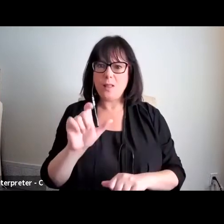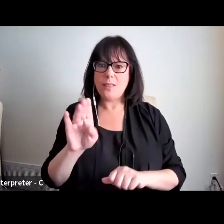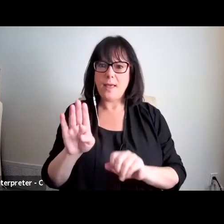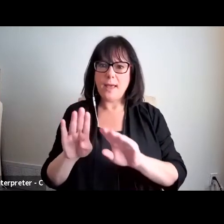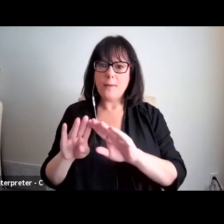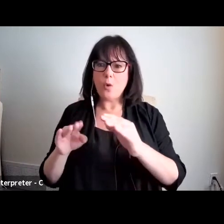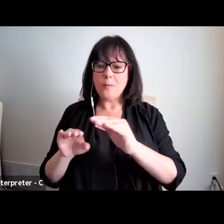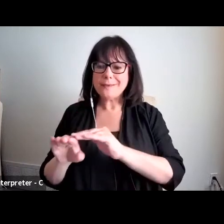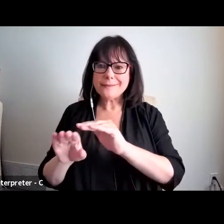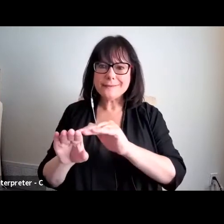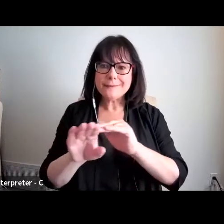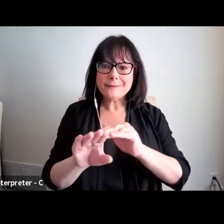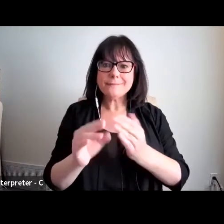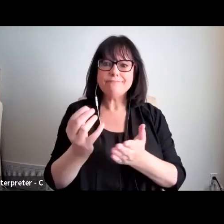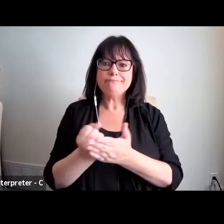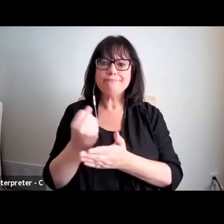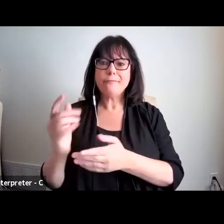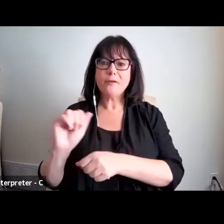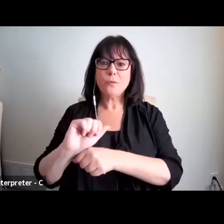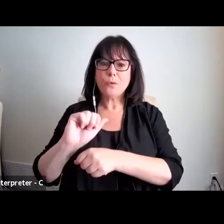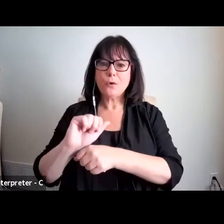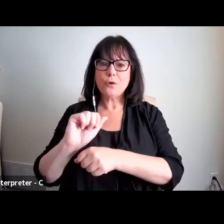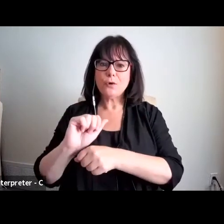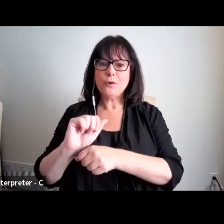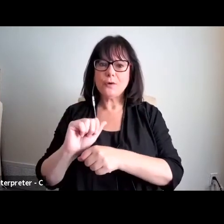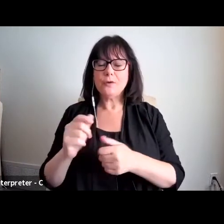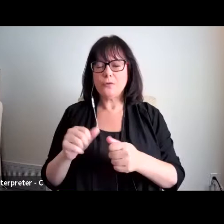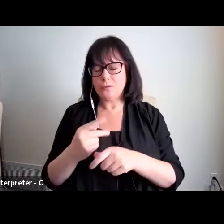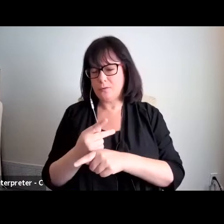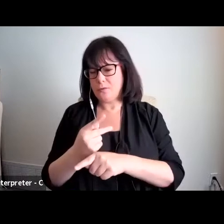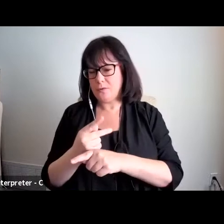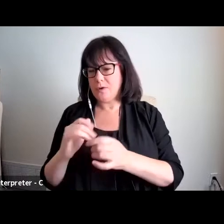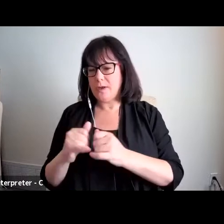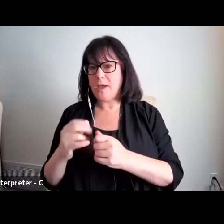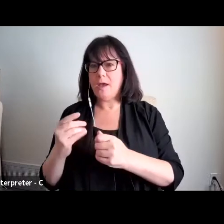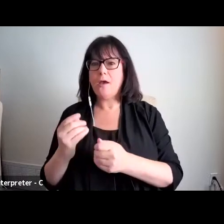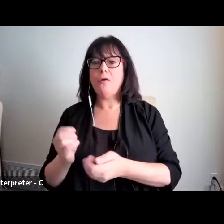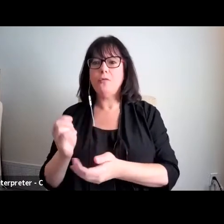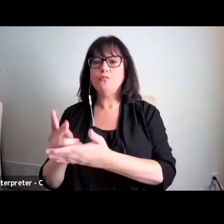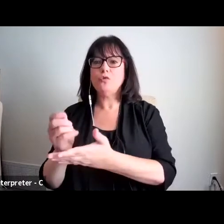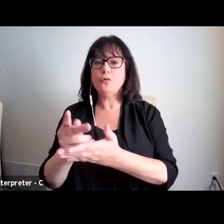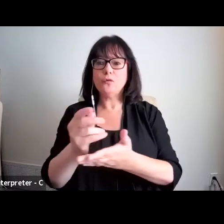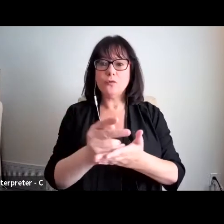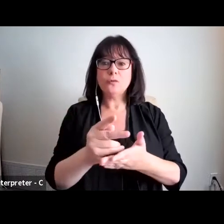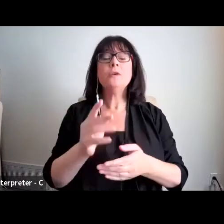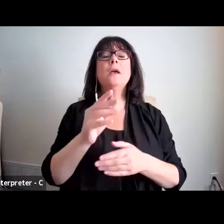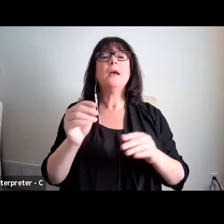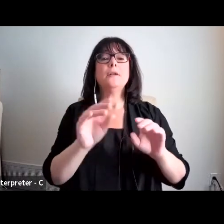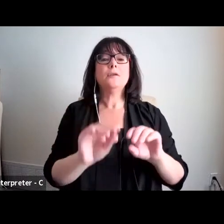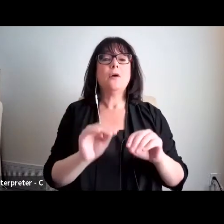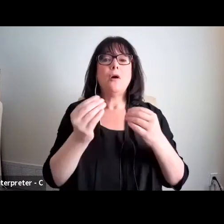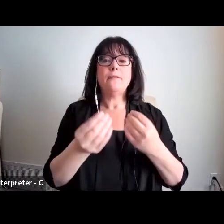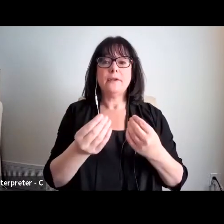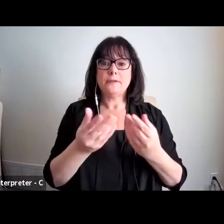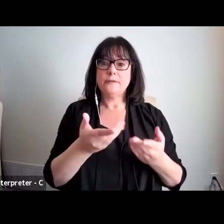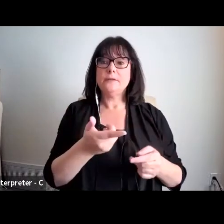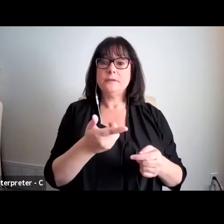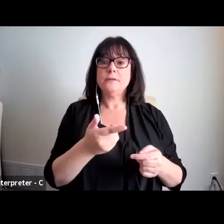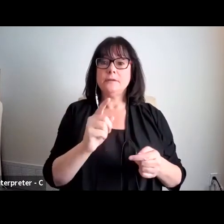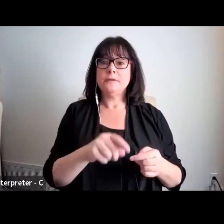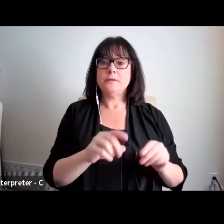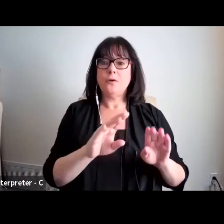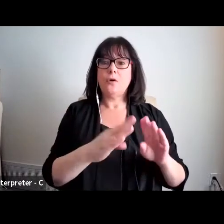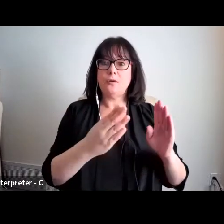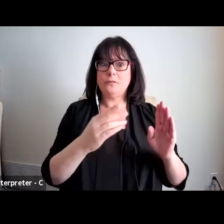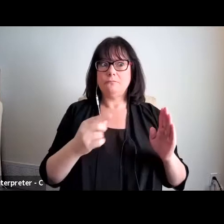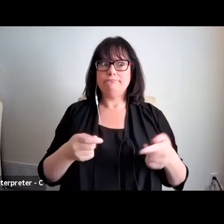how best to accommodate requests for access to offices that are required for colleagues who need to access